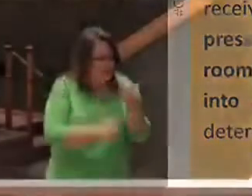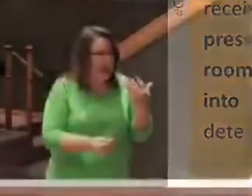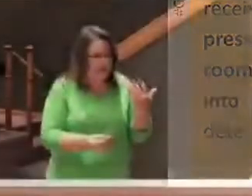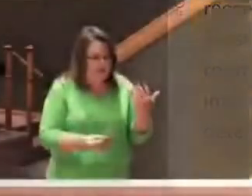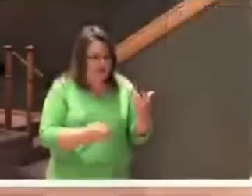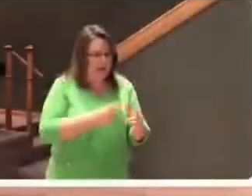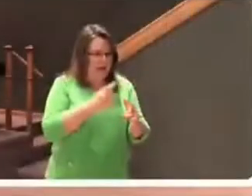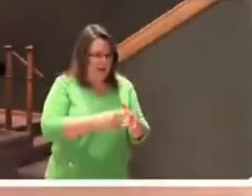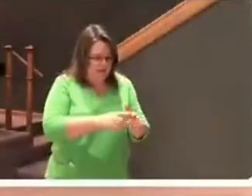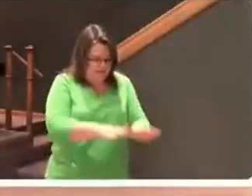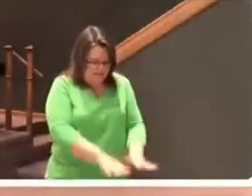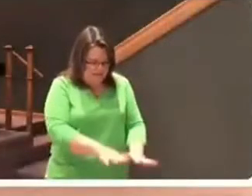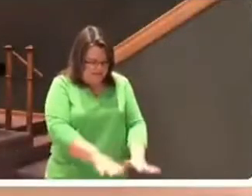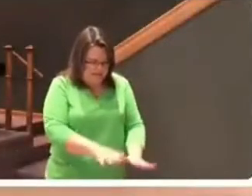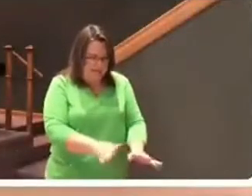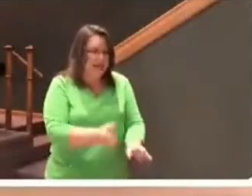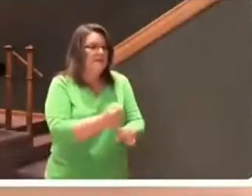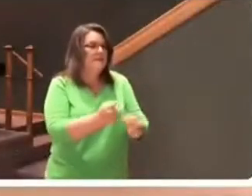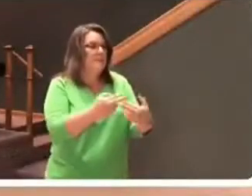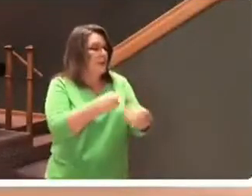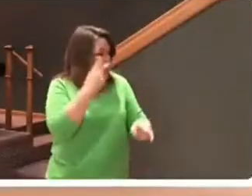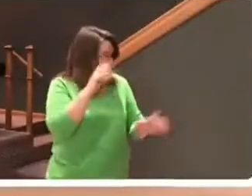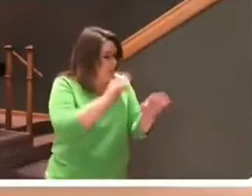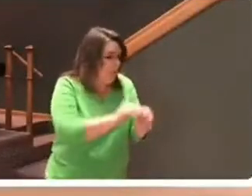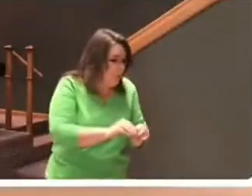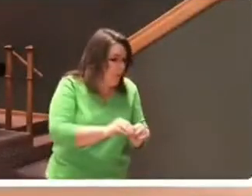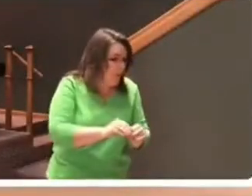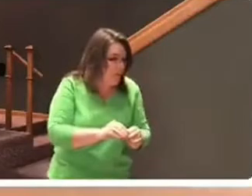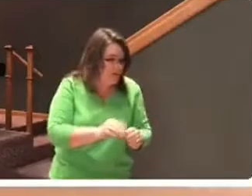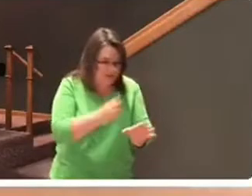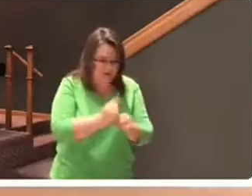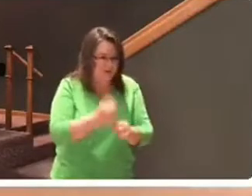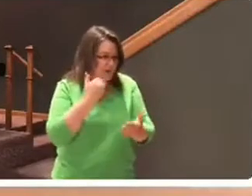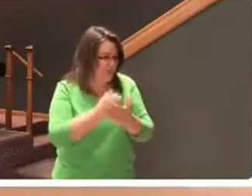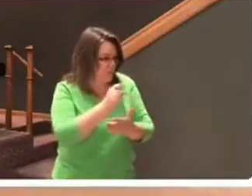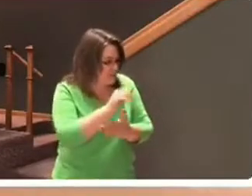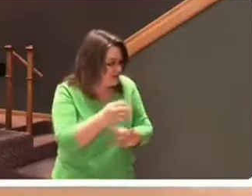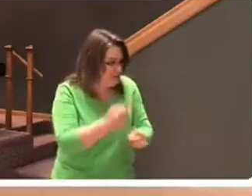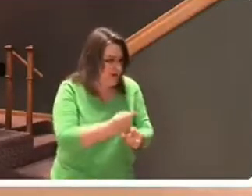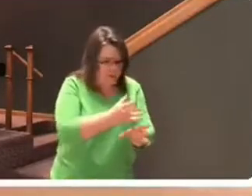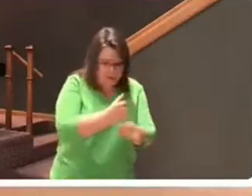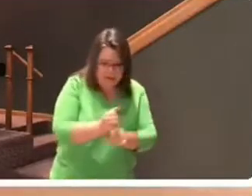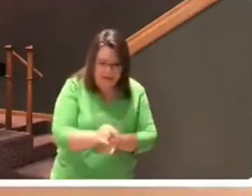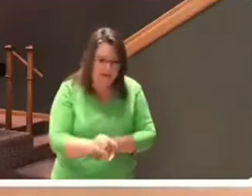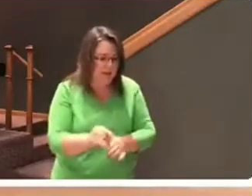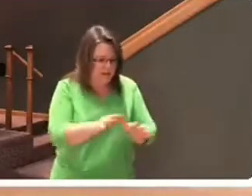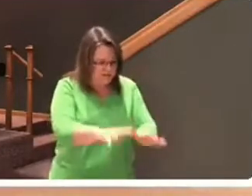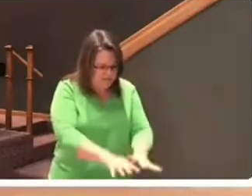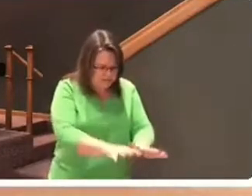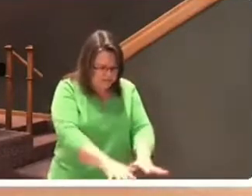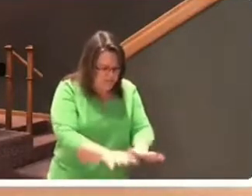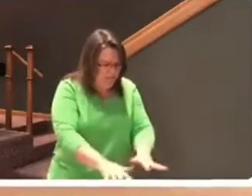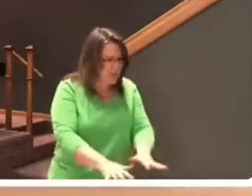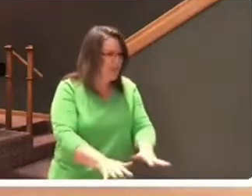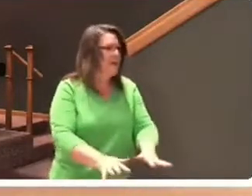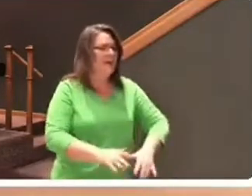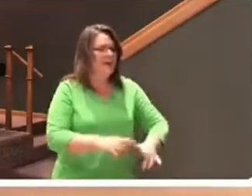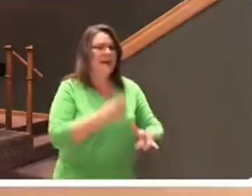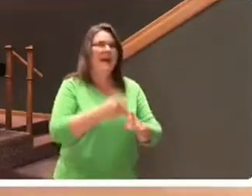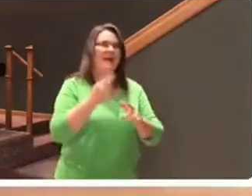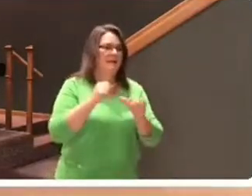and then you press it down to make room for more because you're getting the good stuff, right? You're getting it, and you press it down, and then